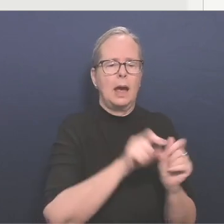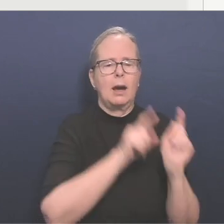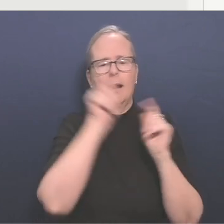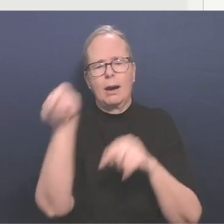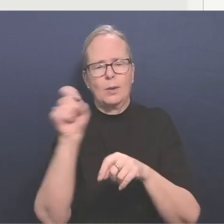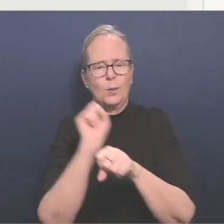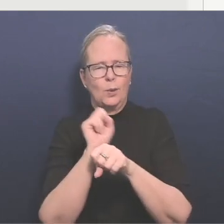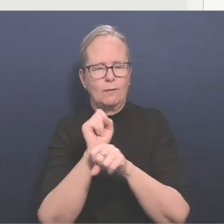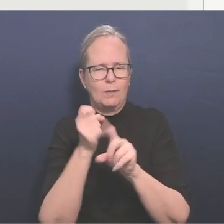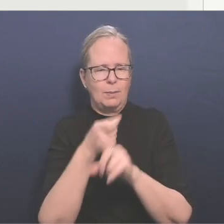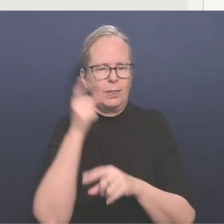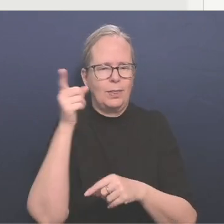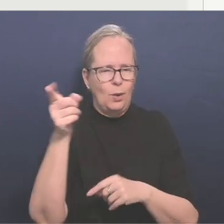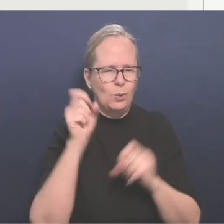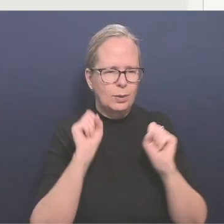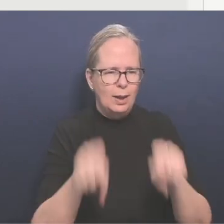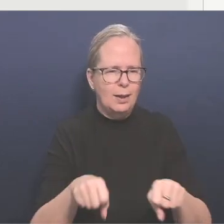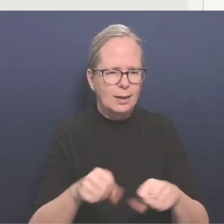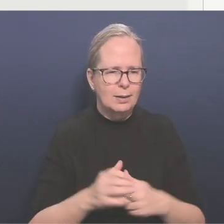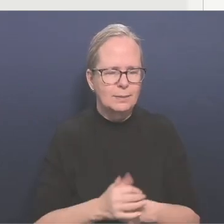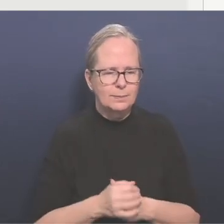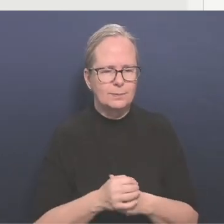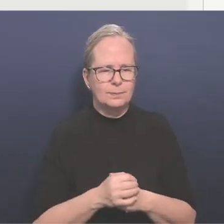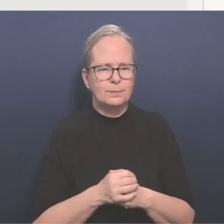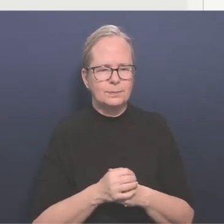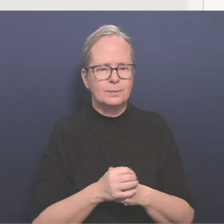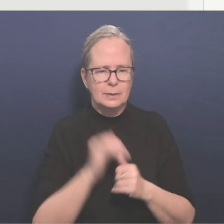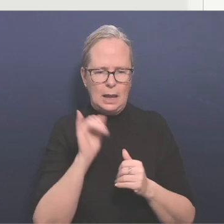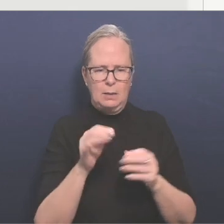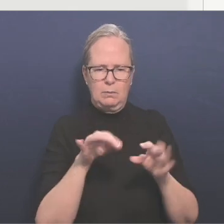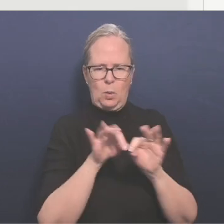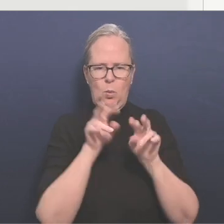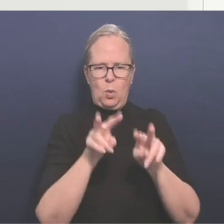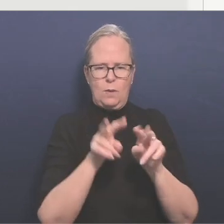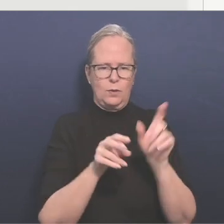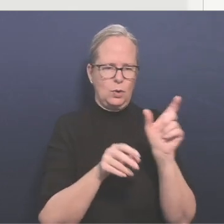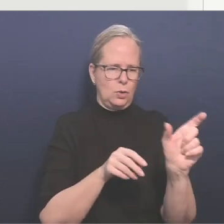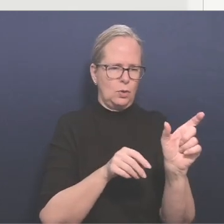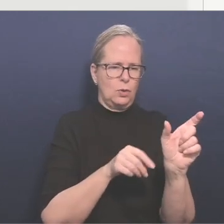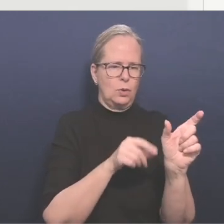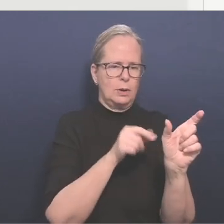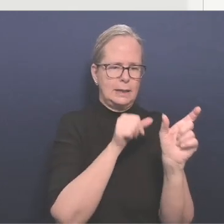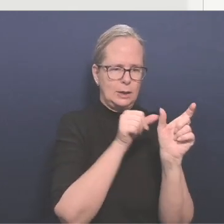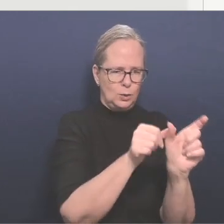Better Jobs Ontario and Canada Child Benefits, they are